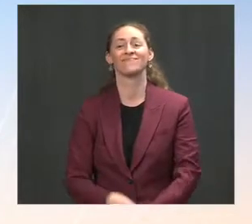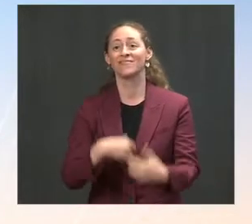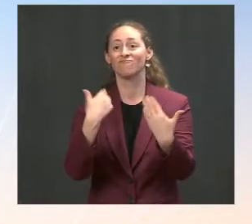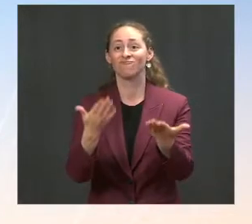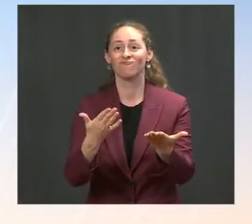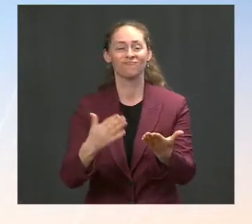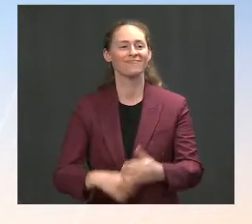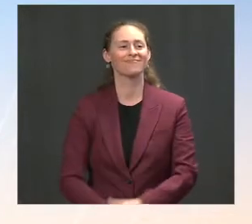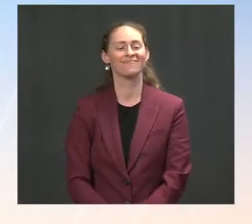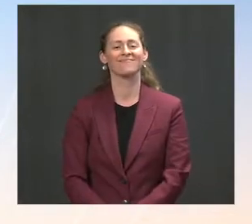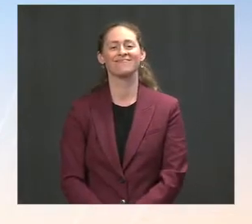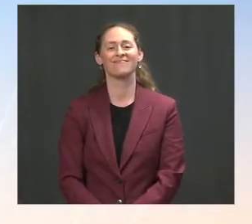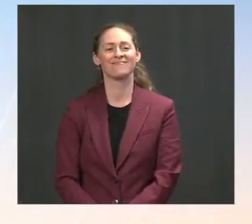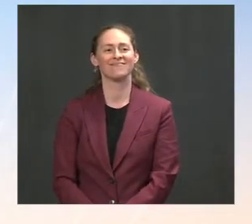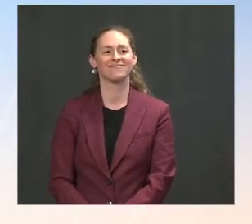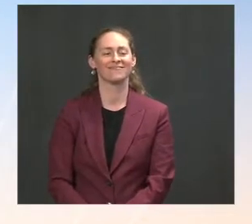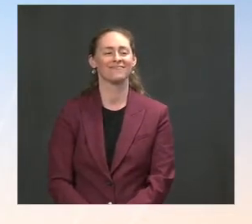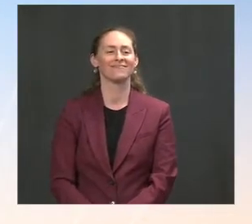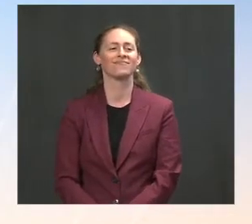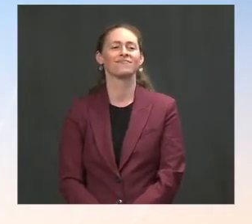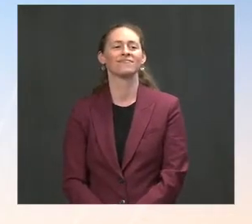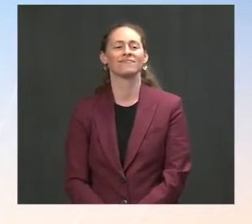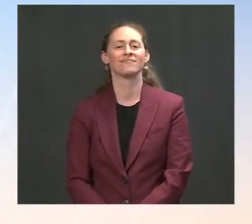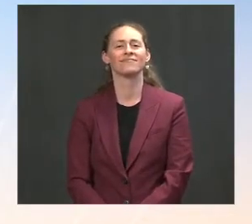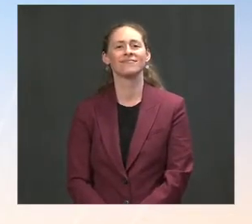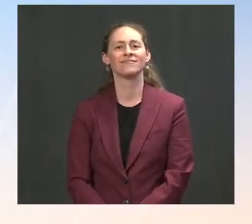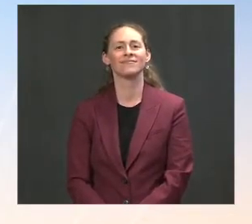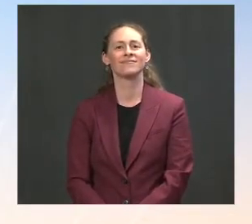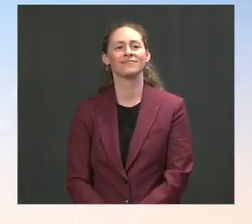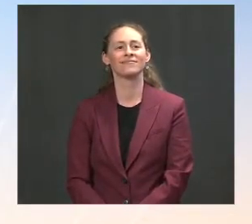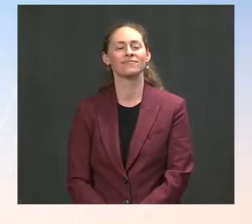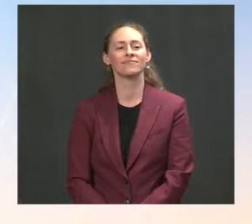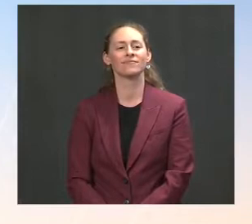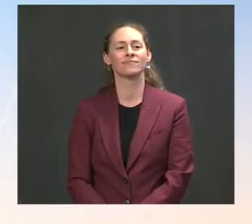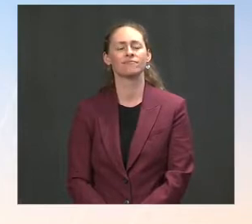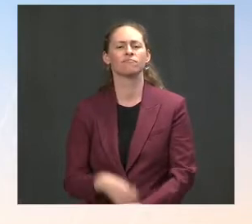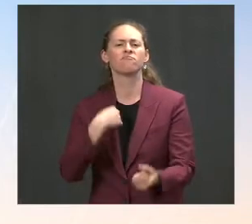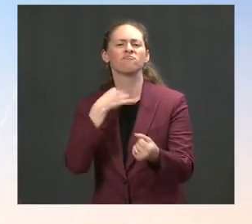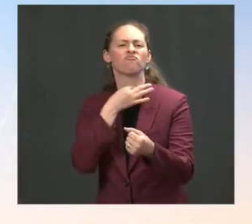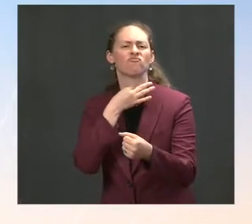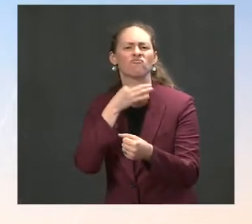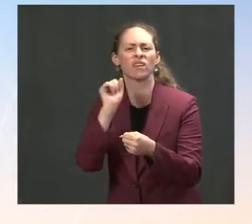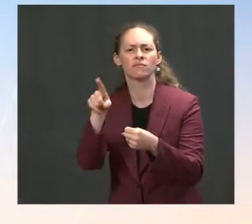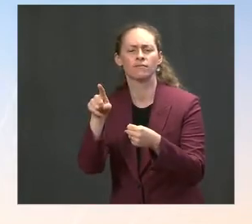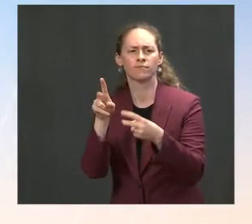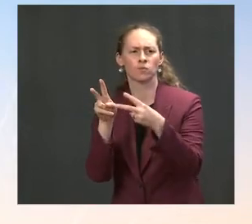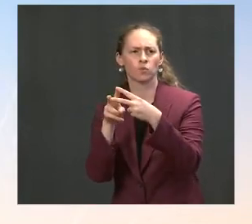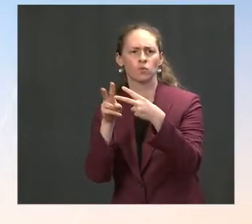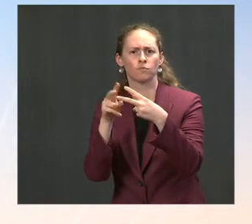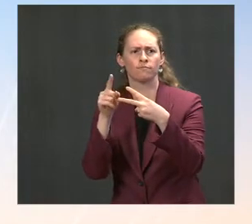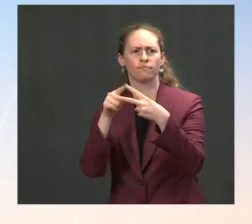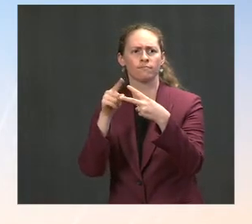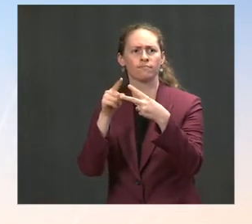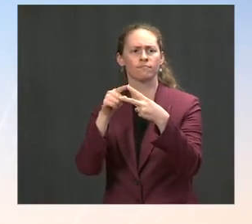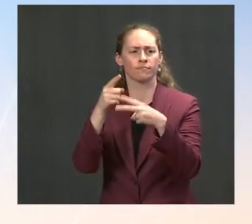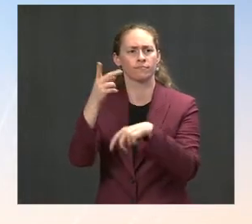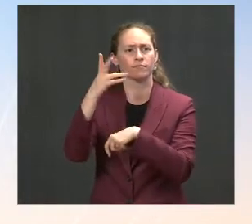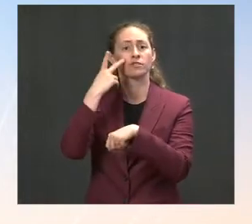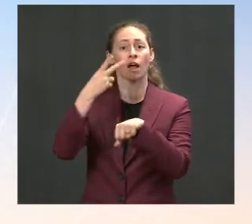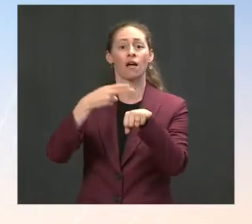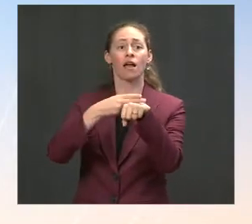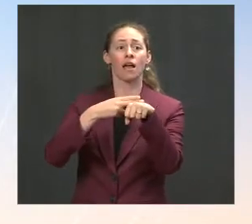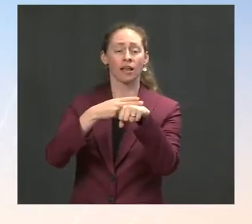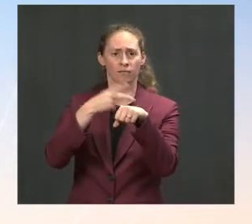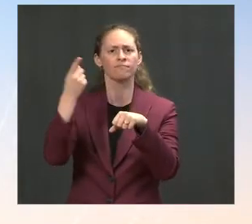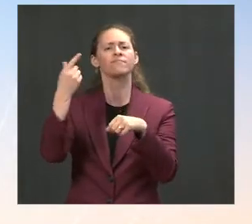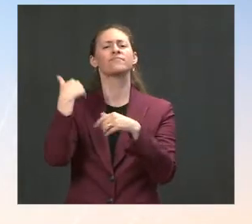Jen. Two subject areas. First, an APNLRC survey found that 45% of the unvaccinated say they will